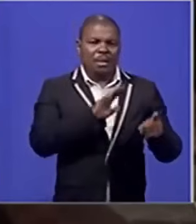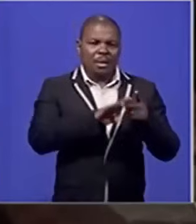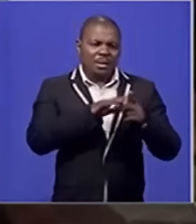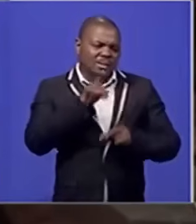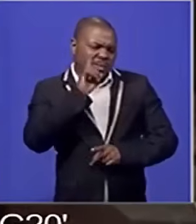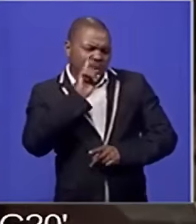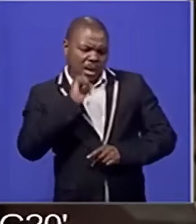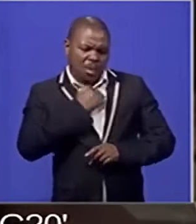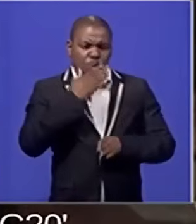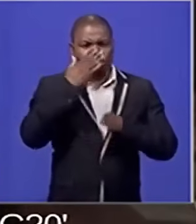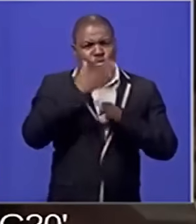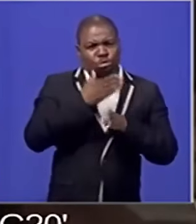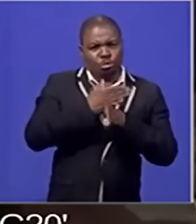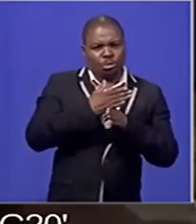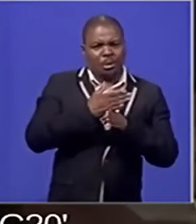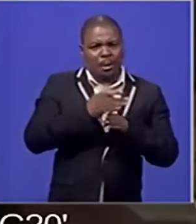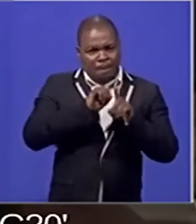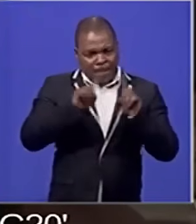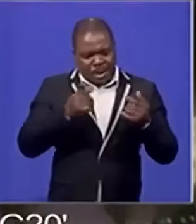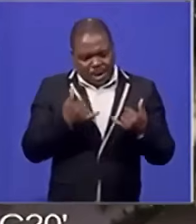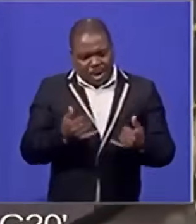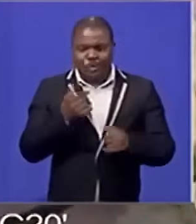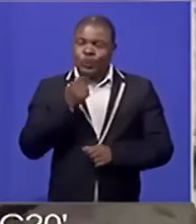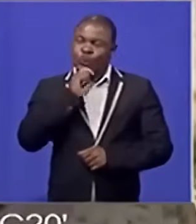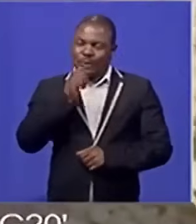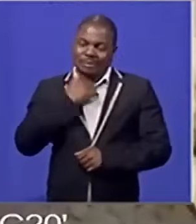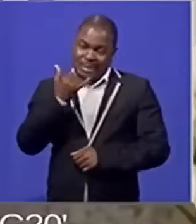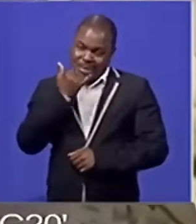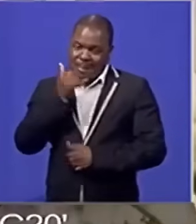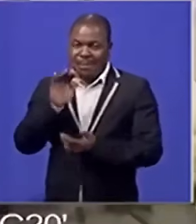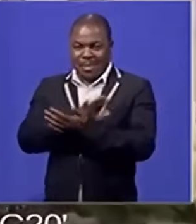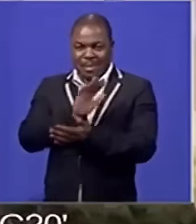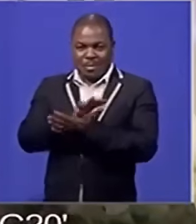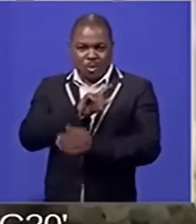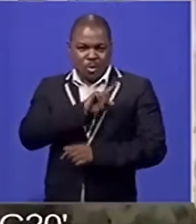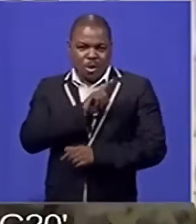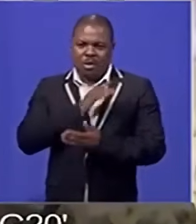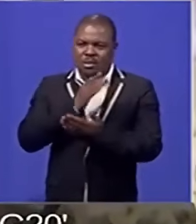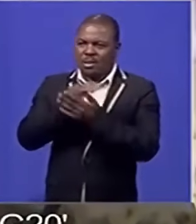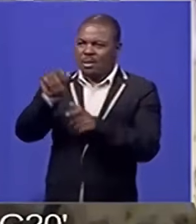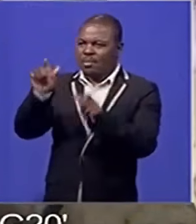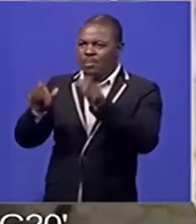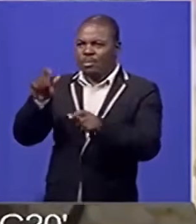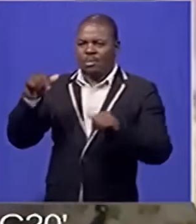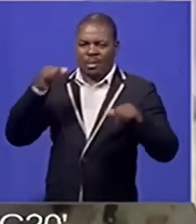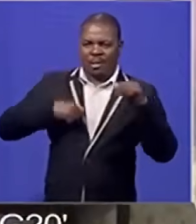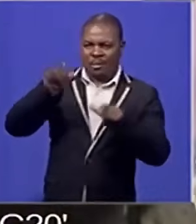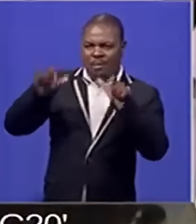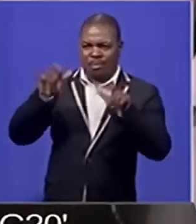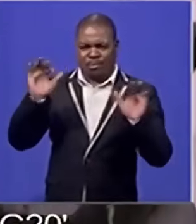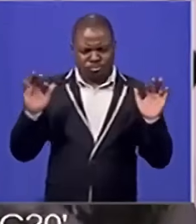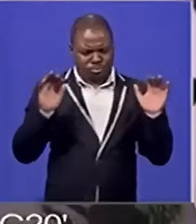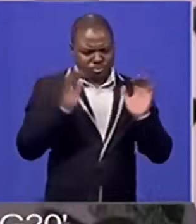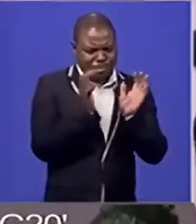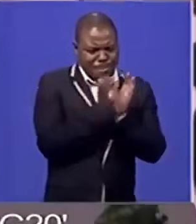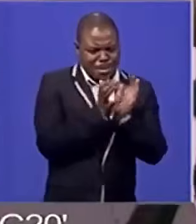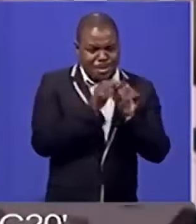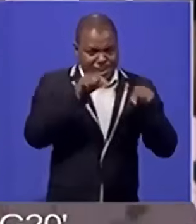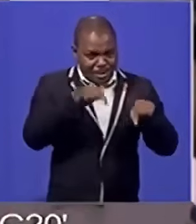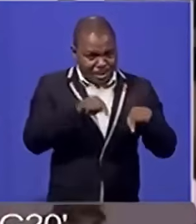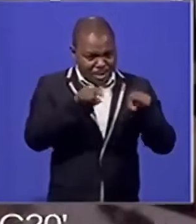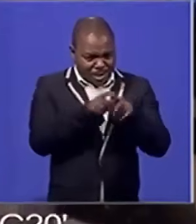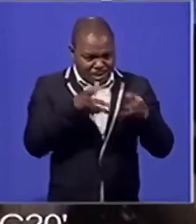wa rona re diang epša re thakgatše kudu a ke nyaka go botša maaka le gore re kopane le batho ba bang di-artist tše dingwe re kopane leng